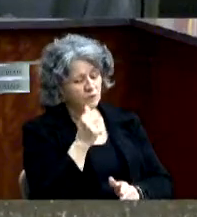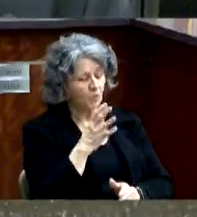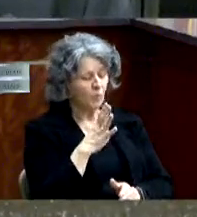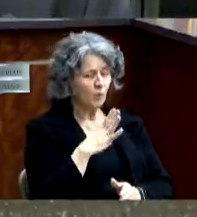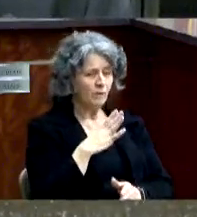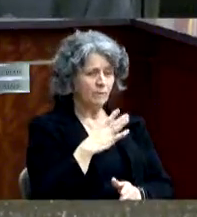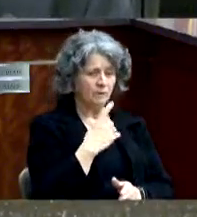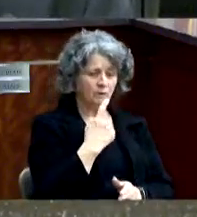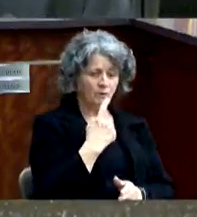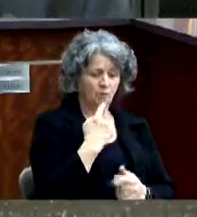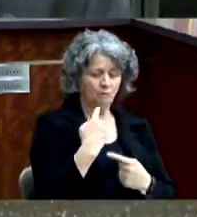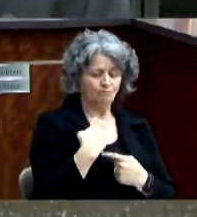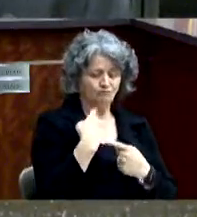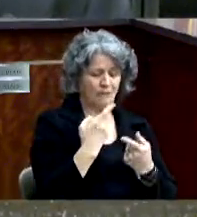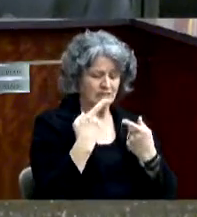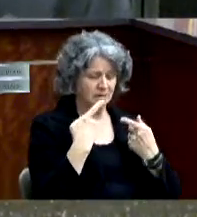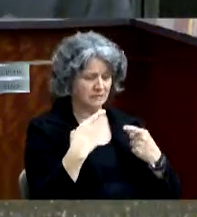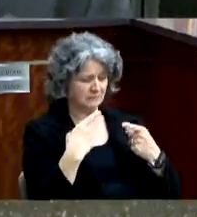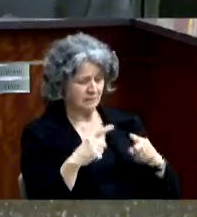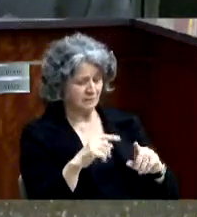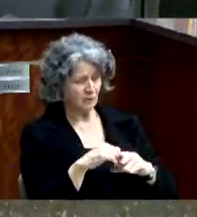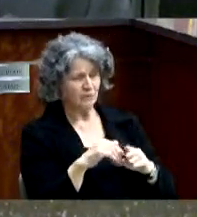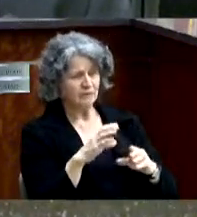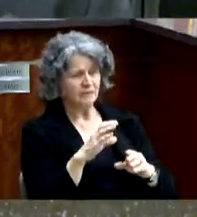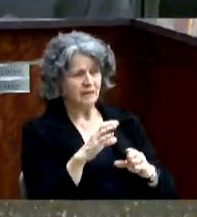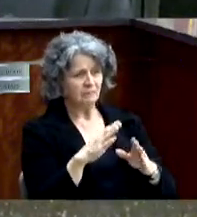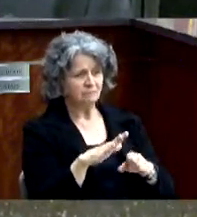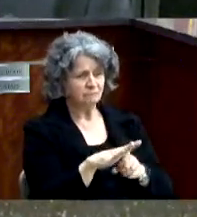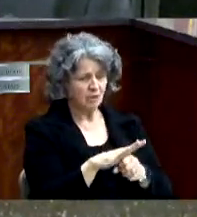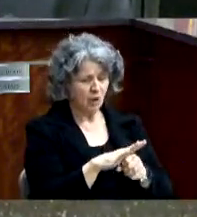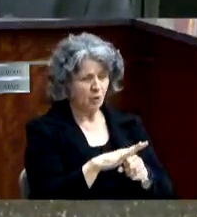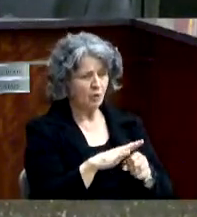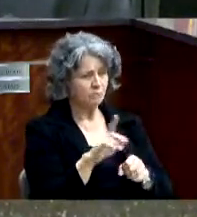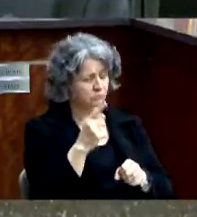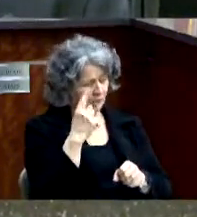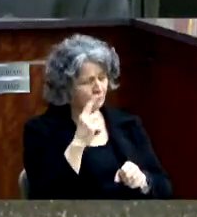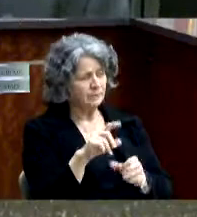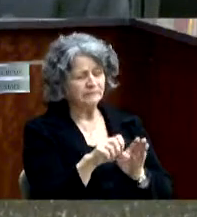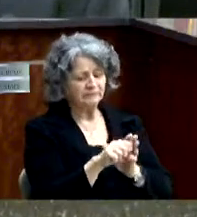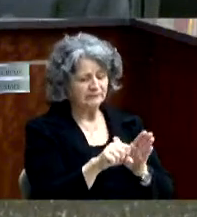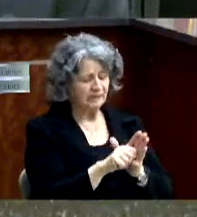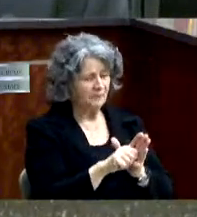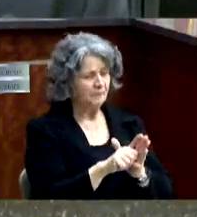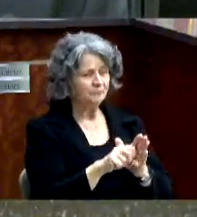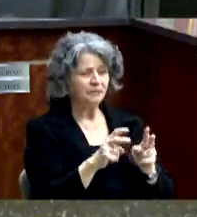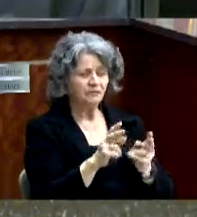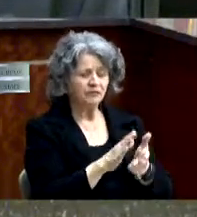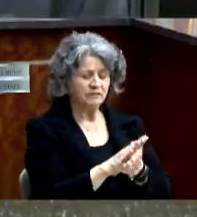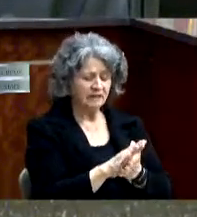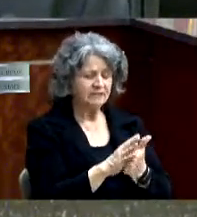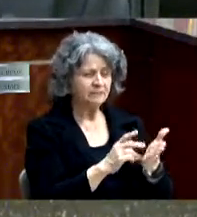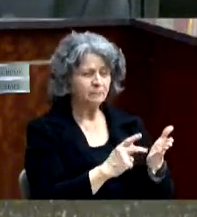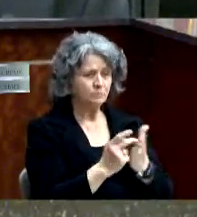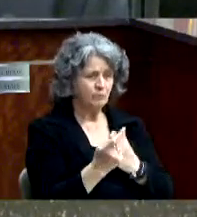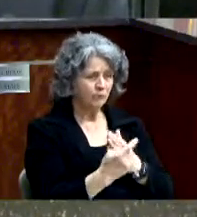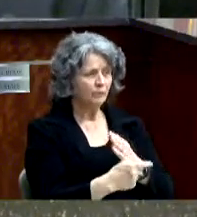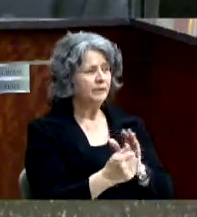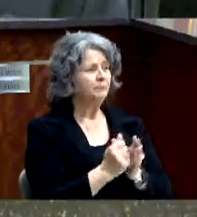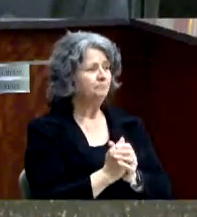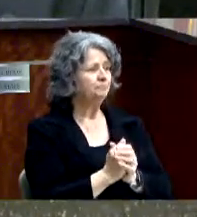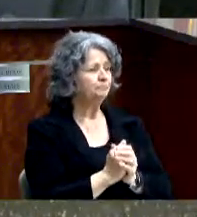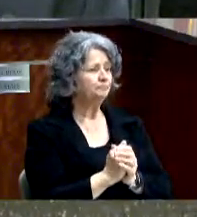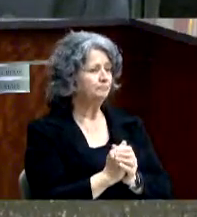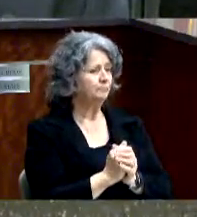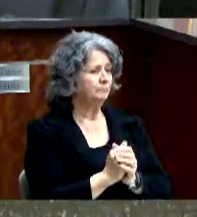achievements in and around the county and the state. And it was a very nice program, and I want to thank the lovely ladies for that. You did hear